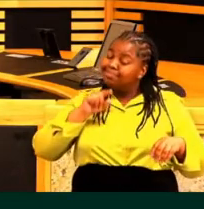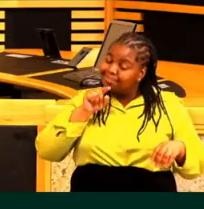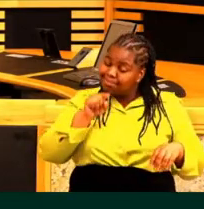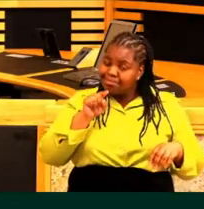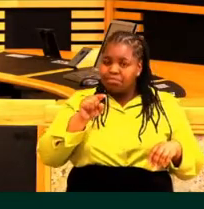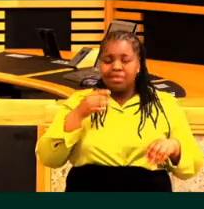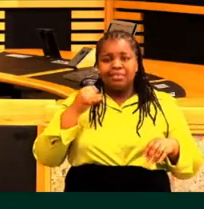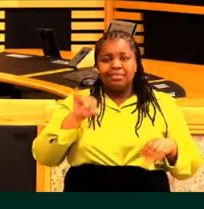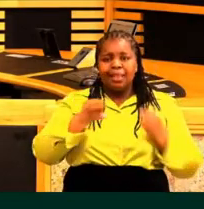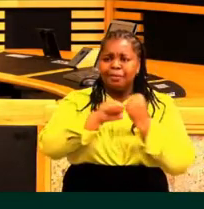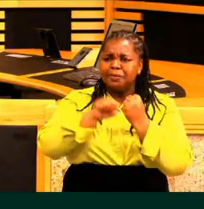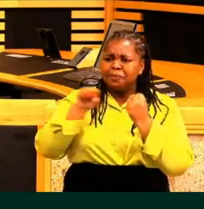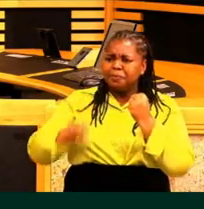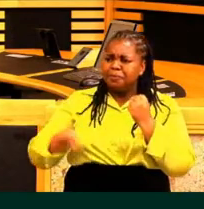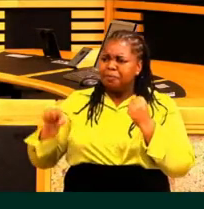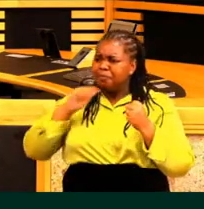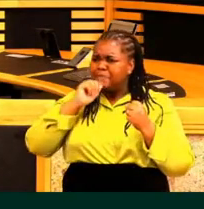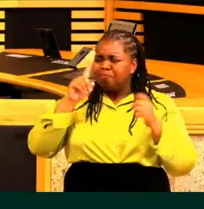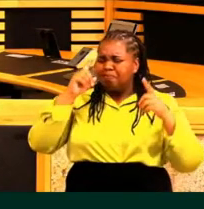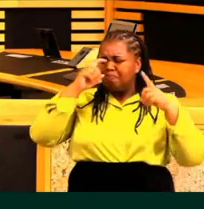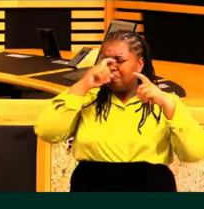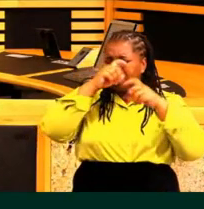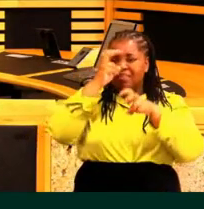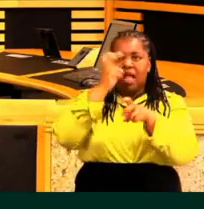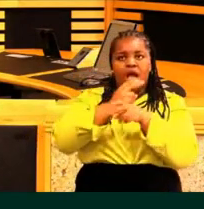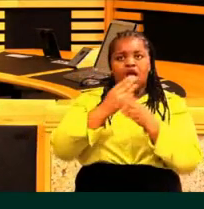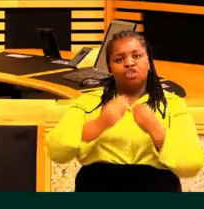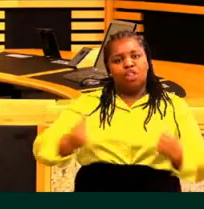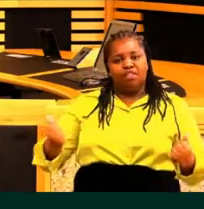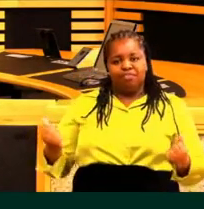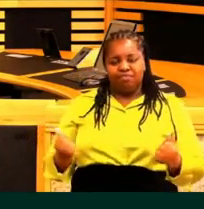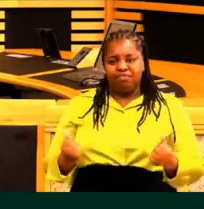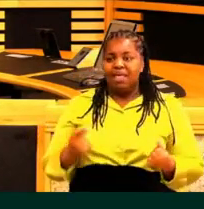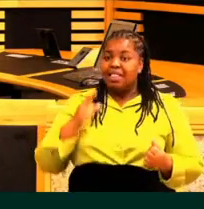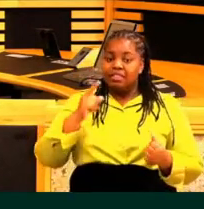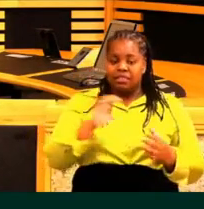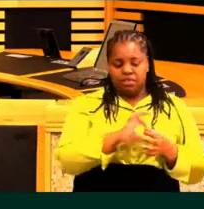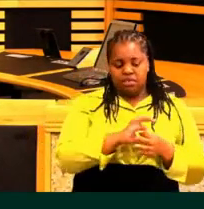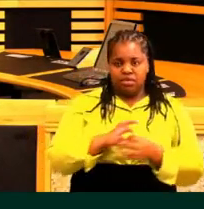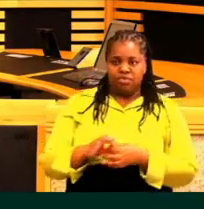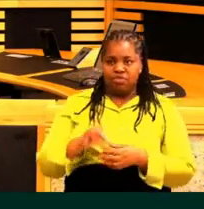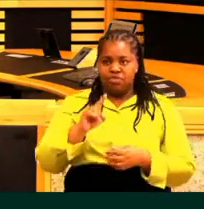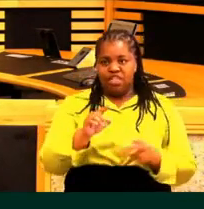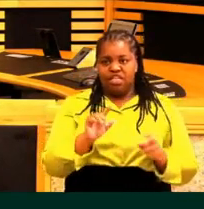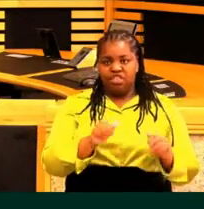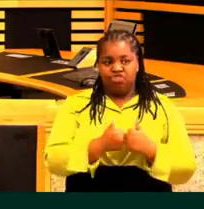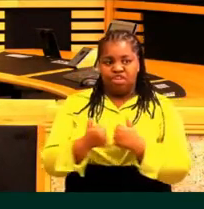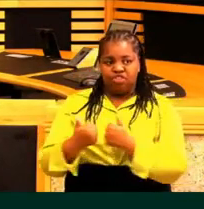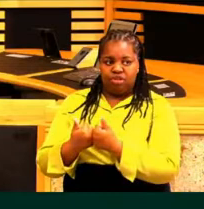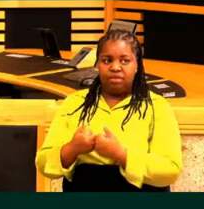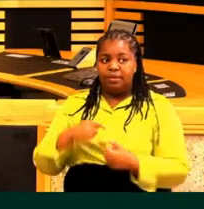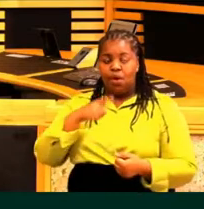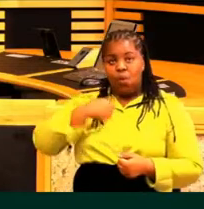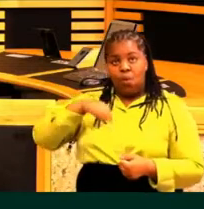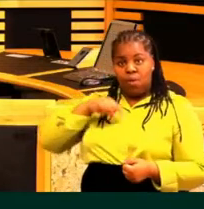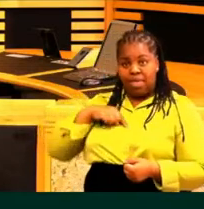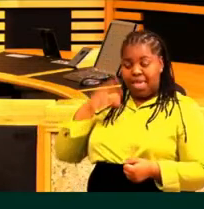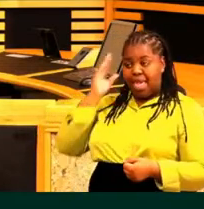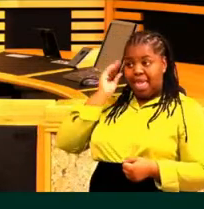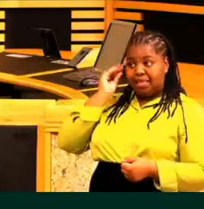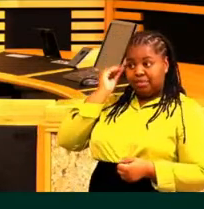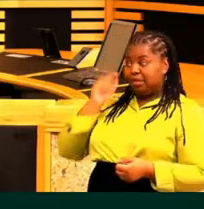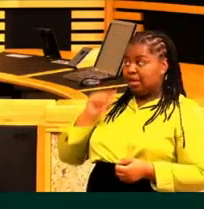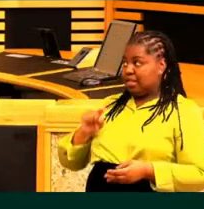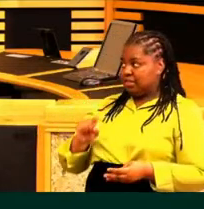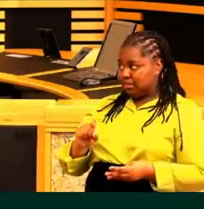extent appear complex to resolve related to these challenges that the province is confronted with